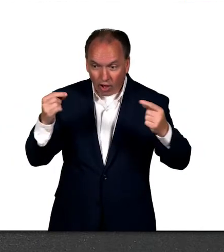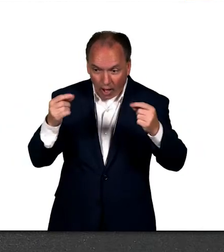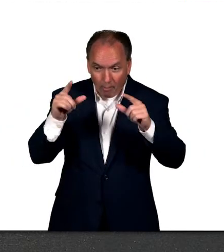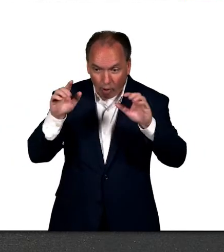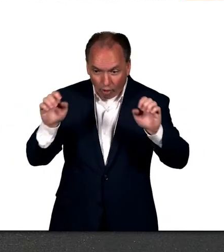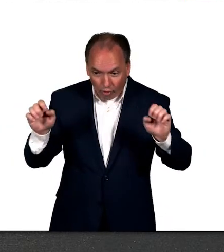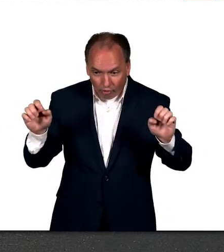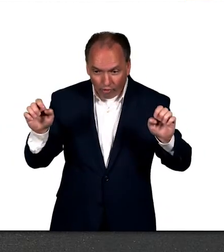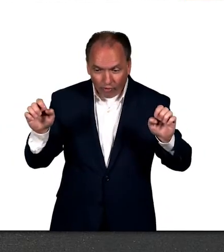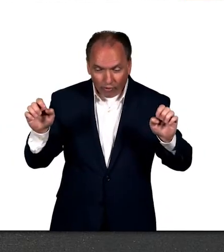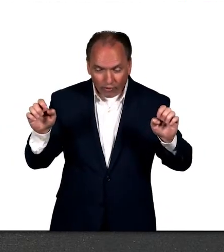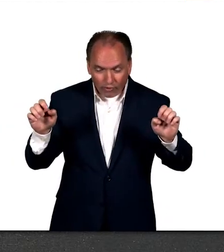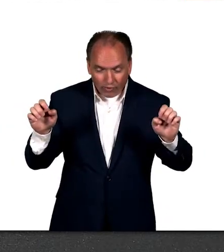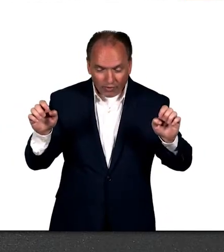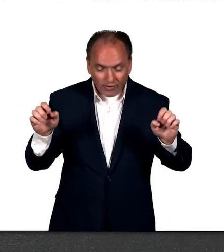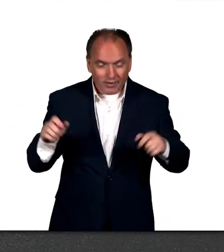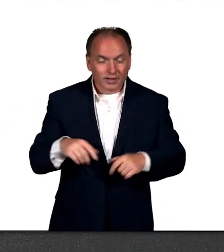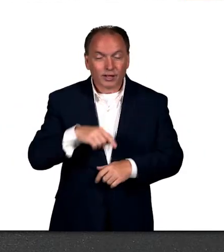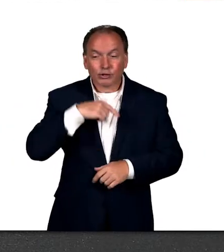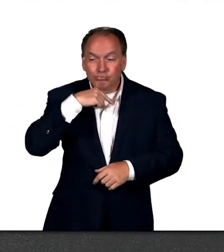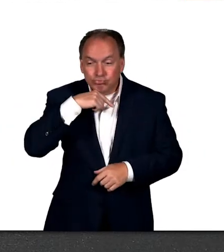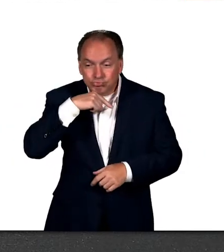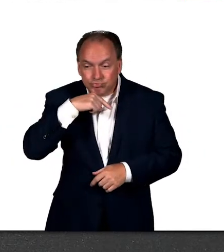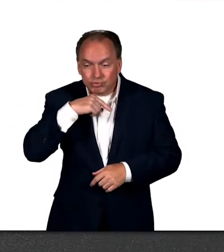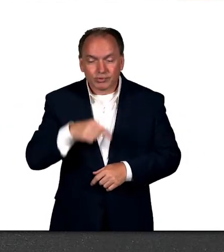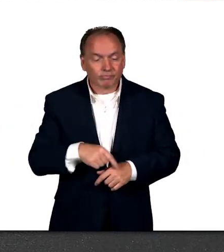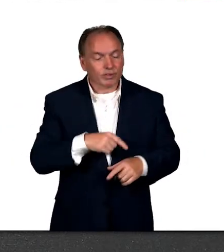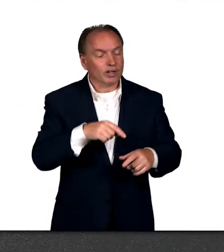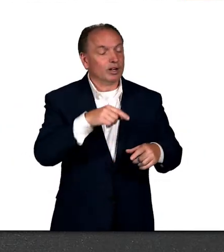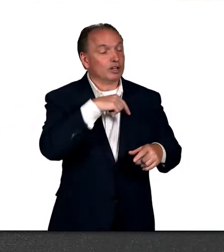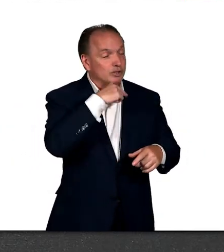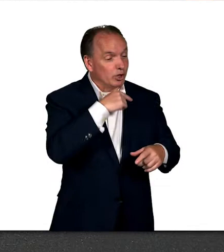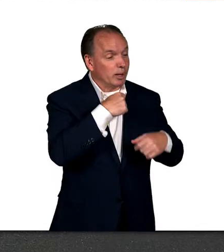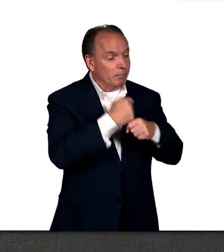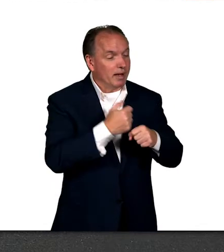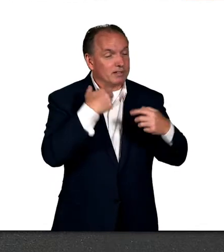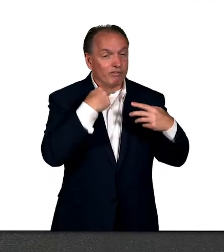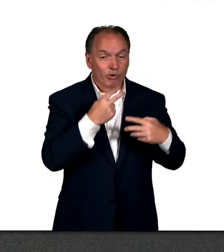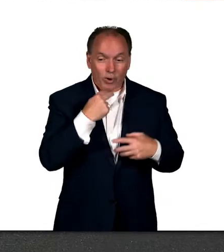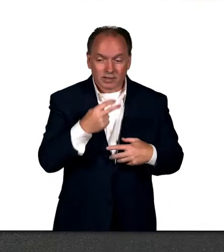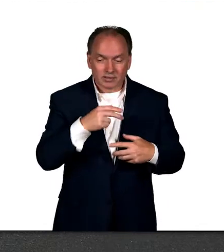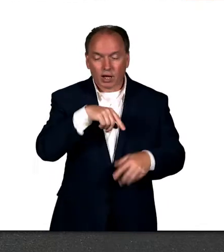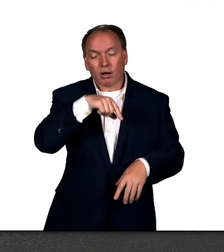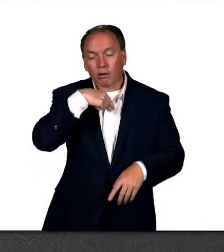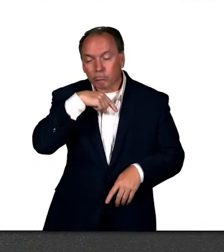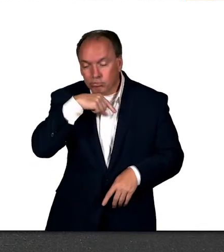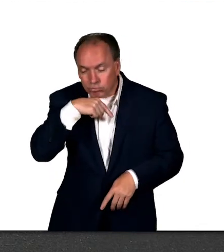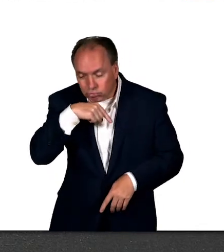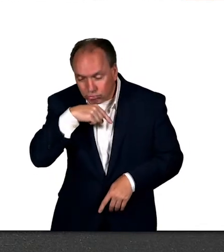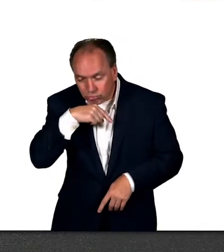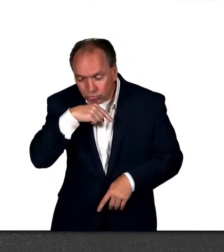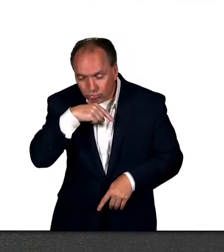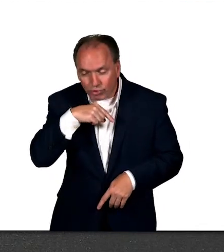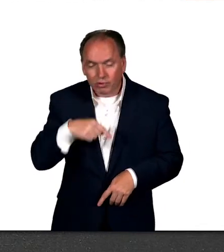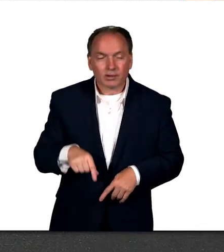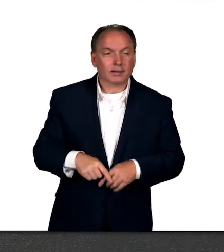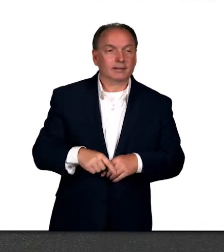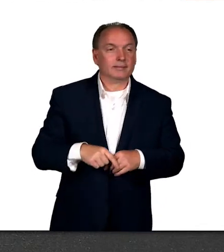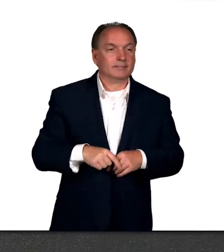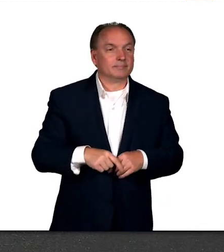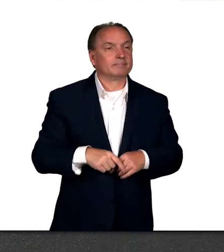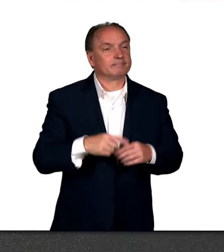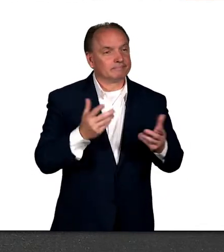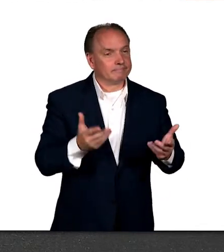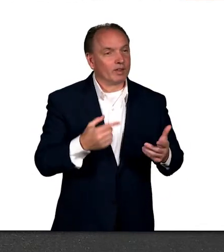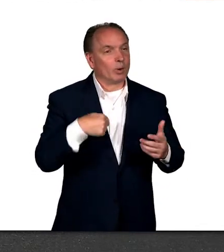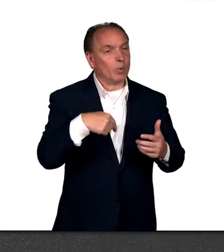Gobble, gobble. Gobble, gobble, gobble. Gobble, gobble, gobble. The turkey, it makes a sound like this. Gobble, gobble,